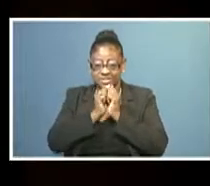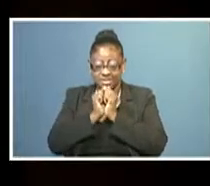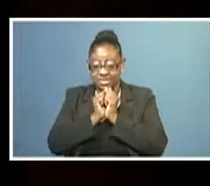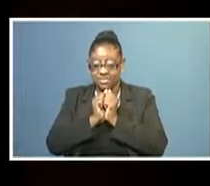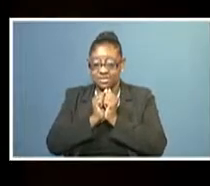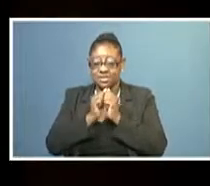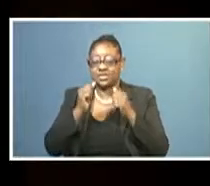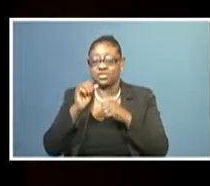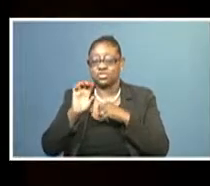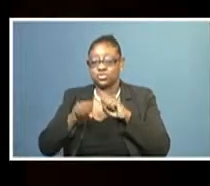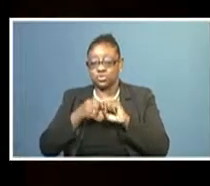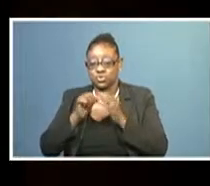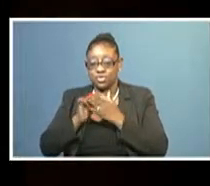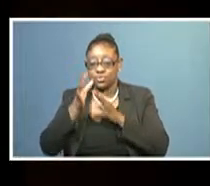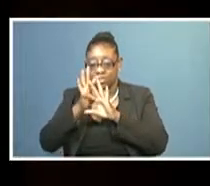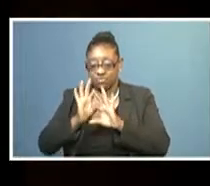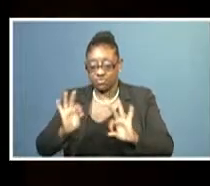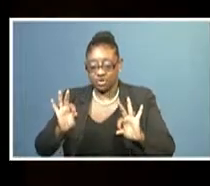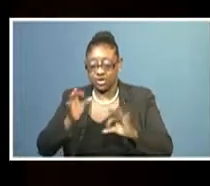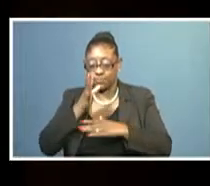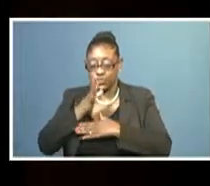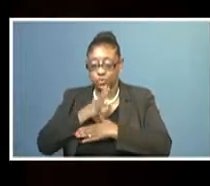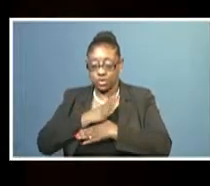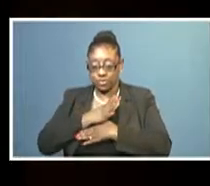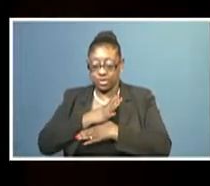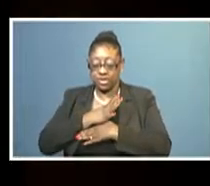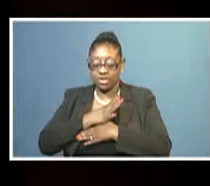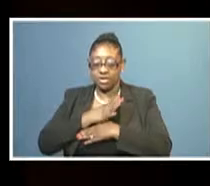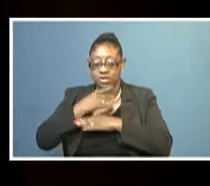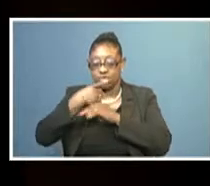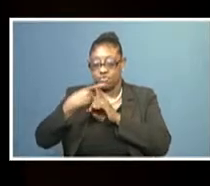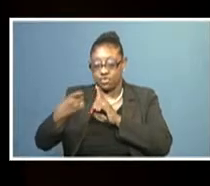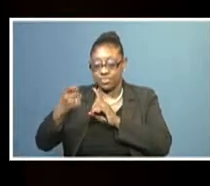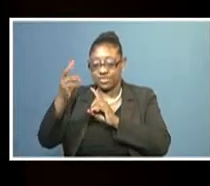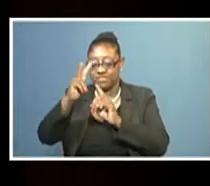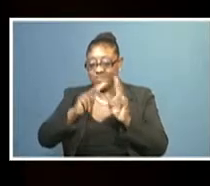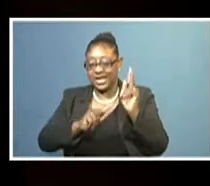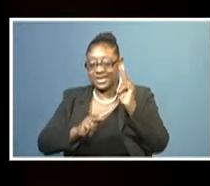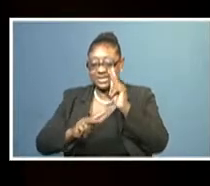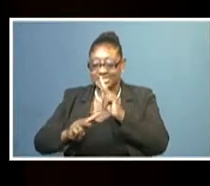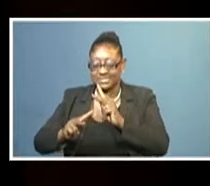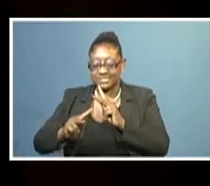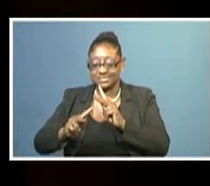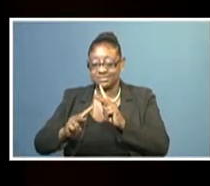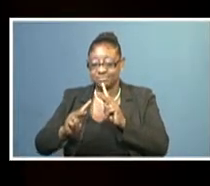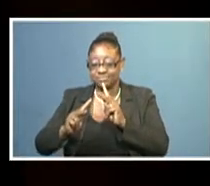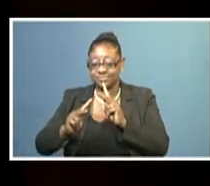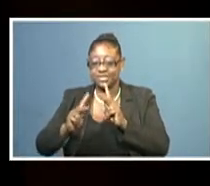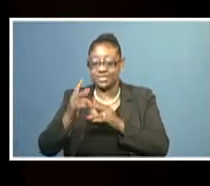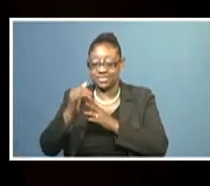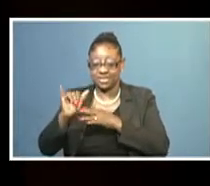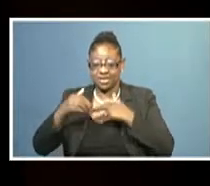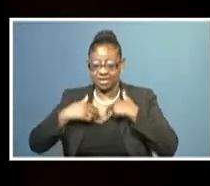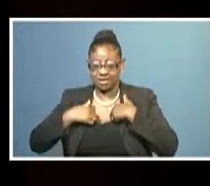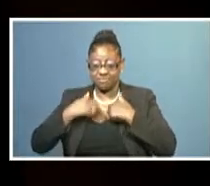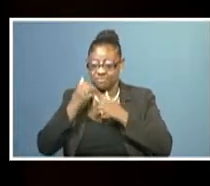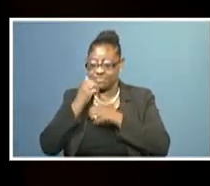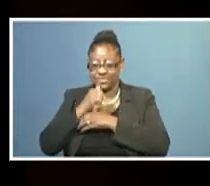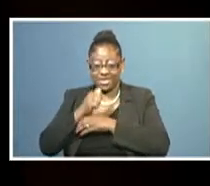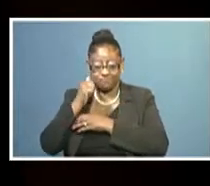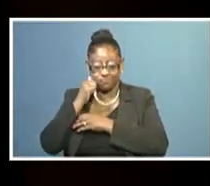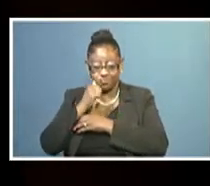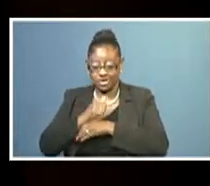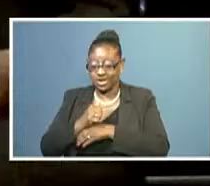strides toward freeing our women from the oppressive violence that they face every day,